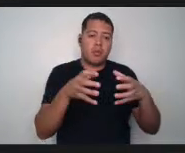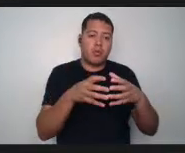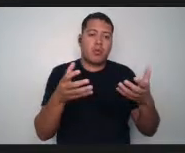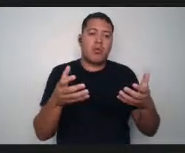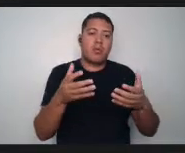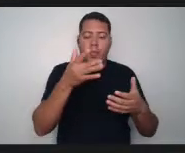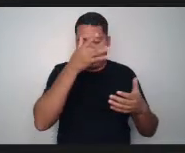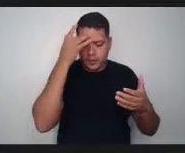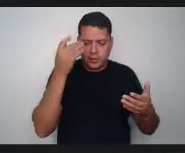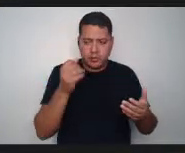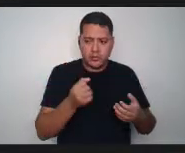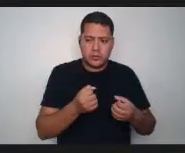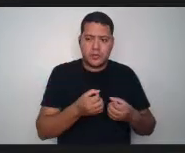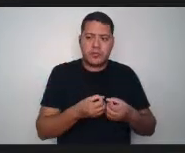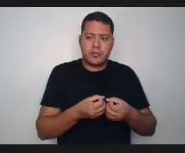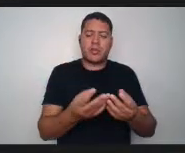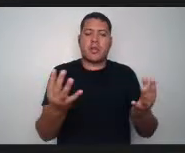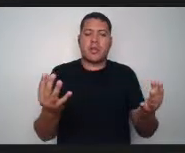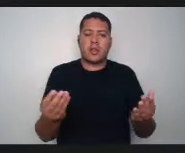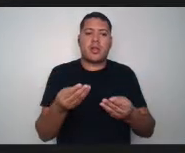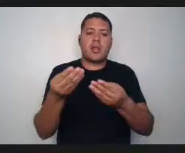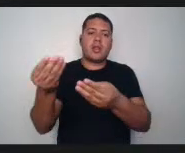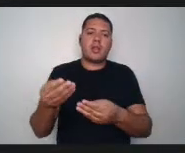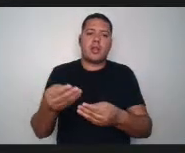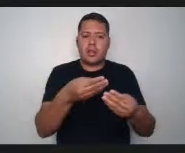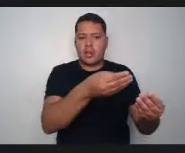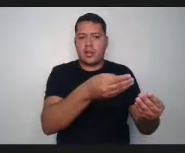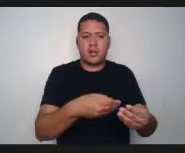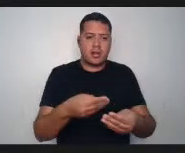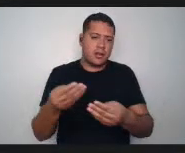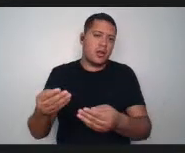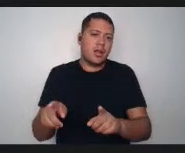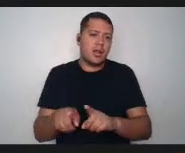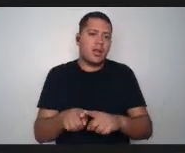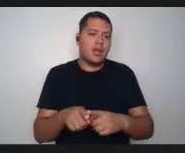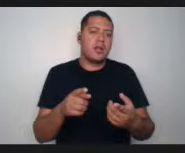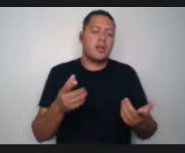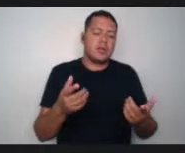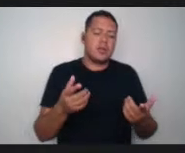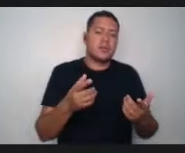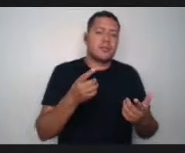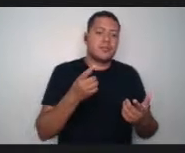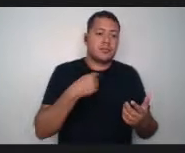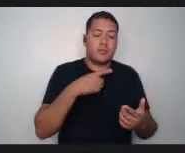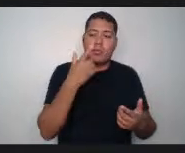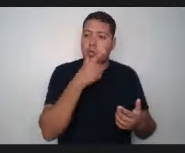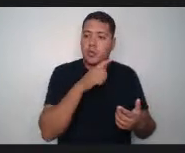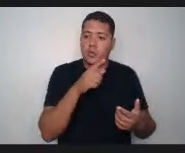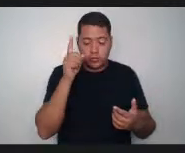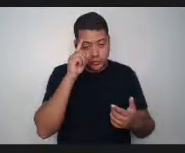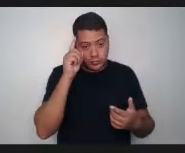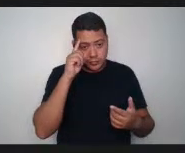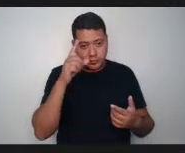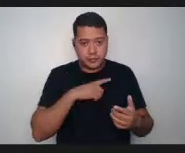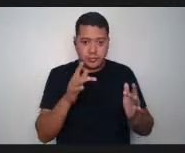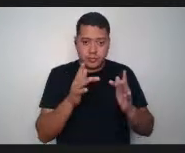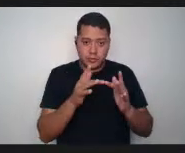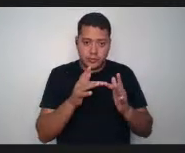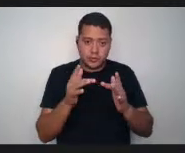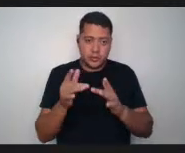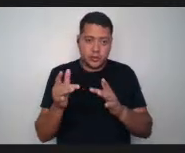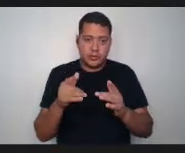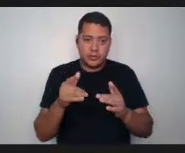dialogues of workers. And I am part of this WhatsApp group so that I can understand their